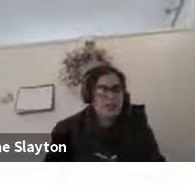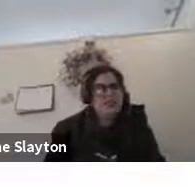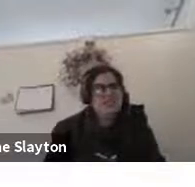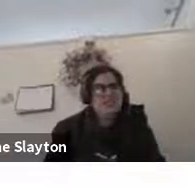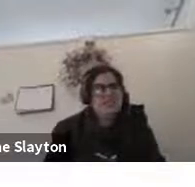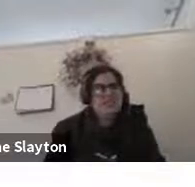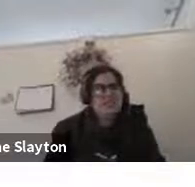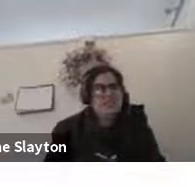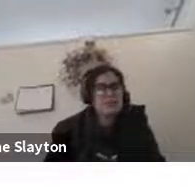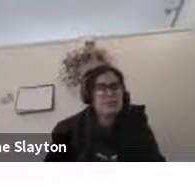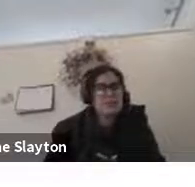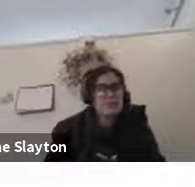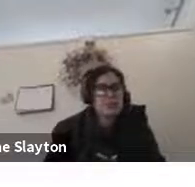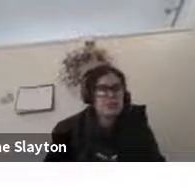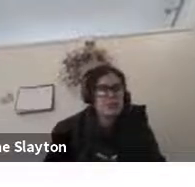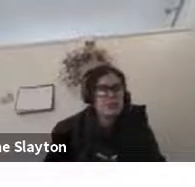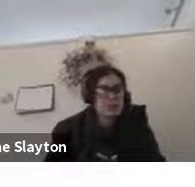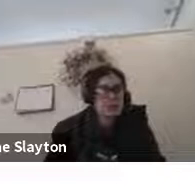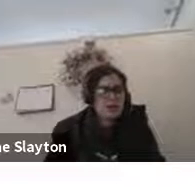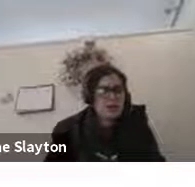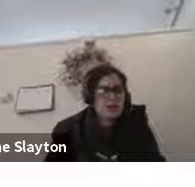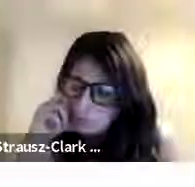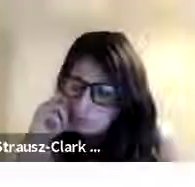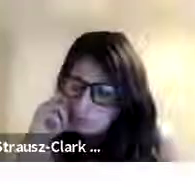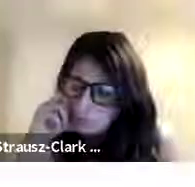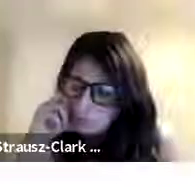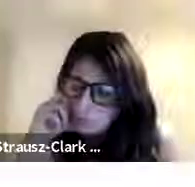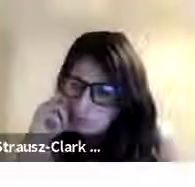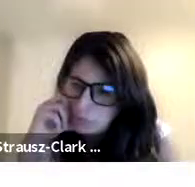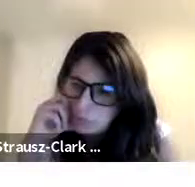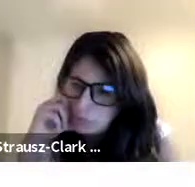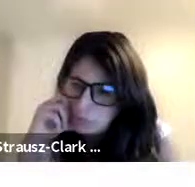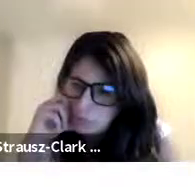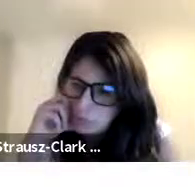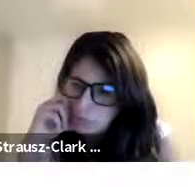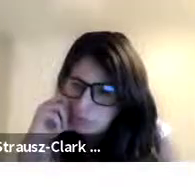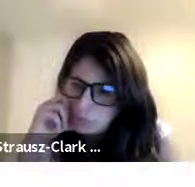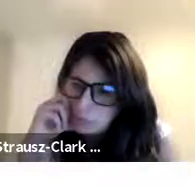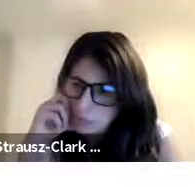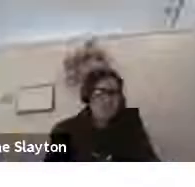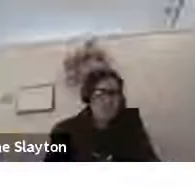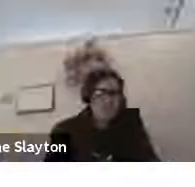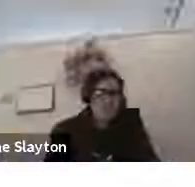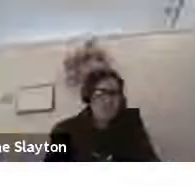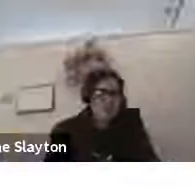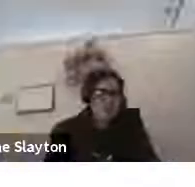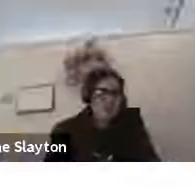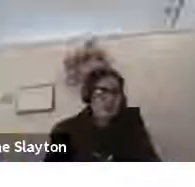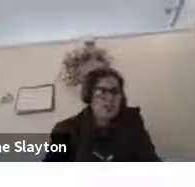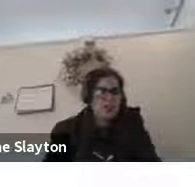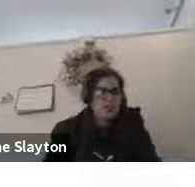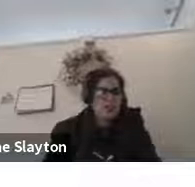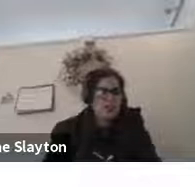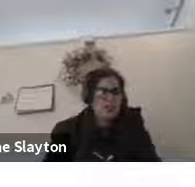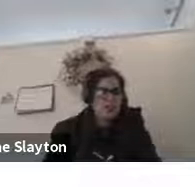I've actually attempted like 7 times suicide. But like they had to keep changing my meds, and I'm